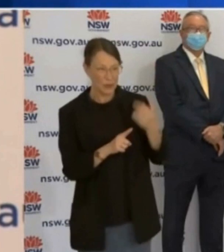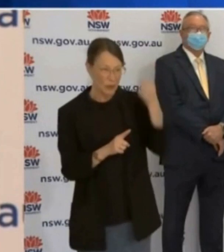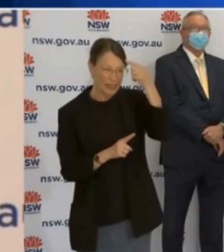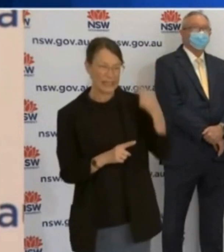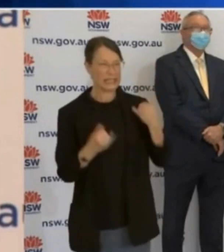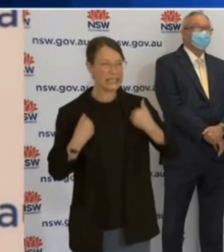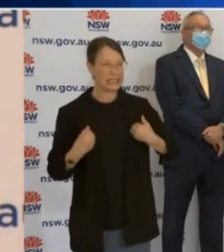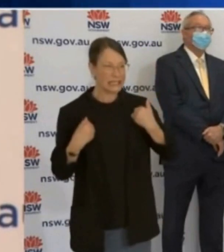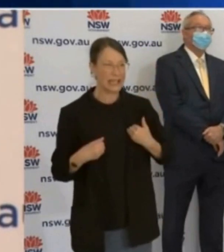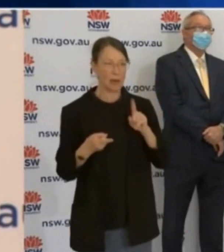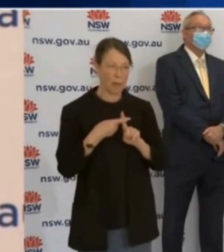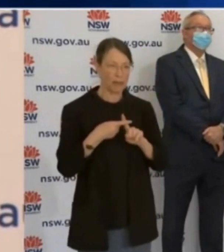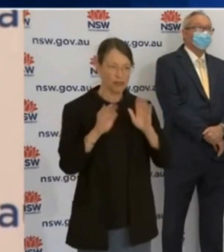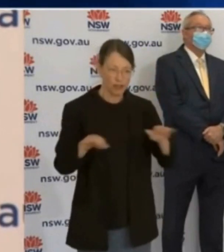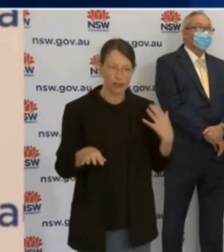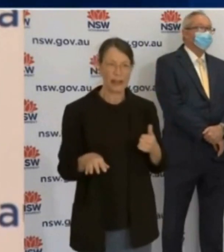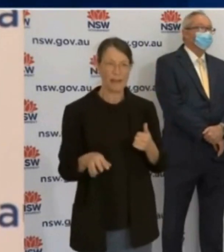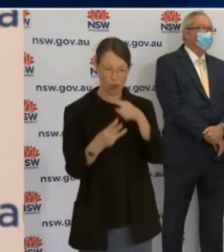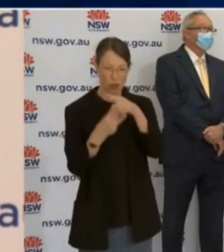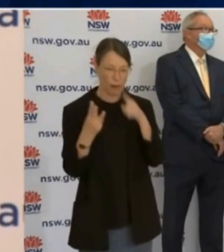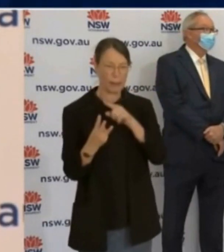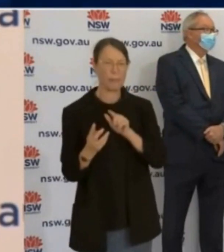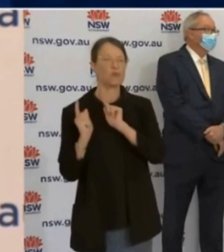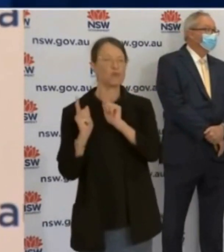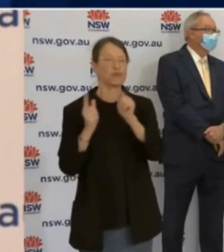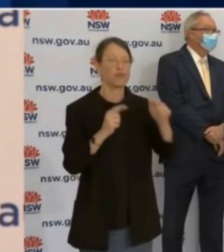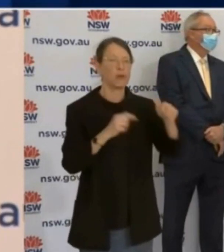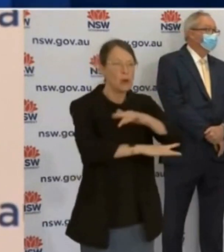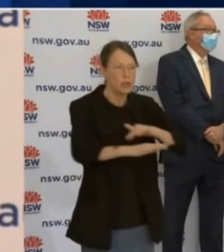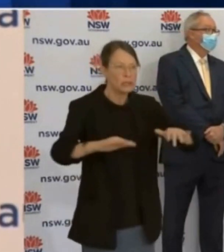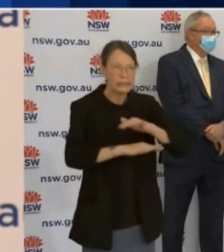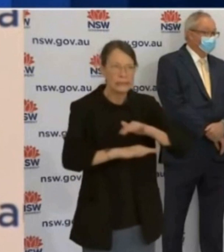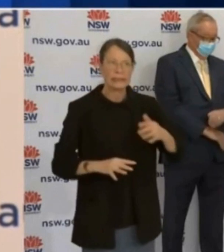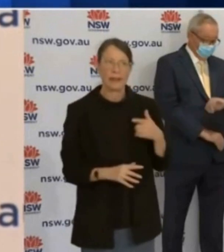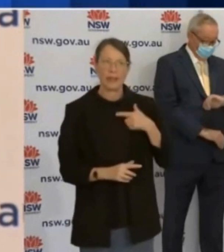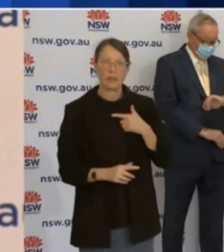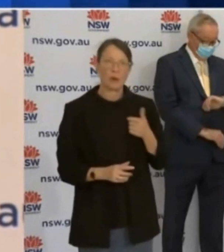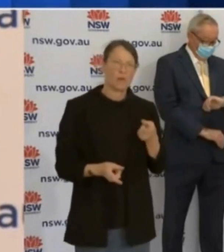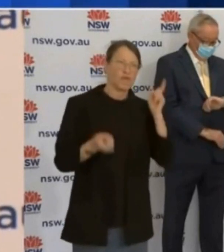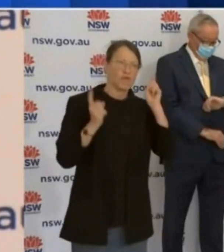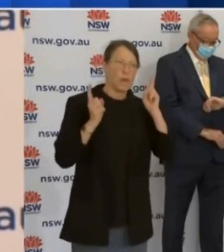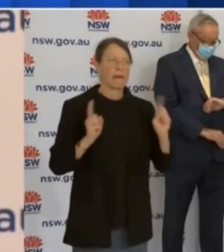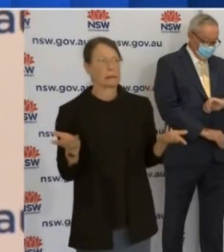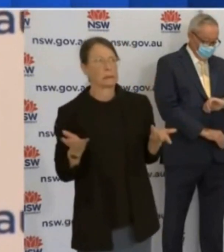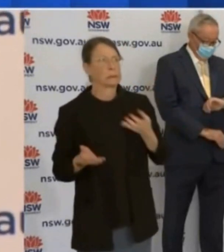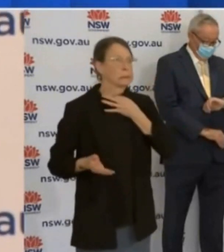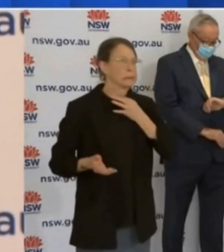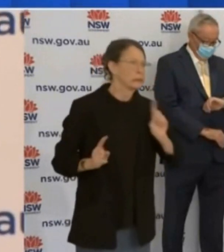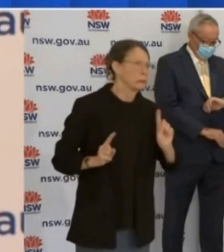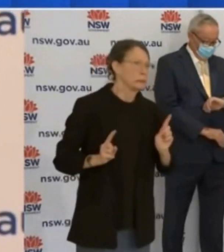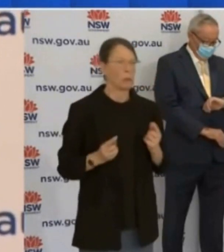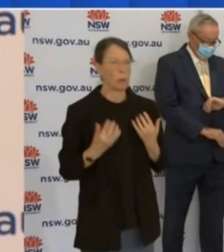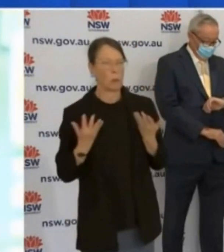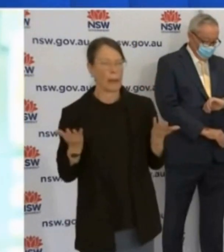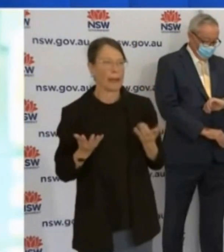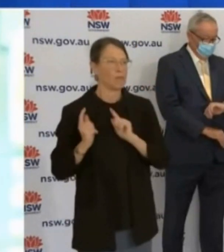getting tested, that will also assist us. Were you getting some reports of some people being contacted by New South Wales Health that